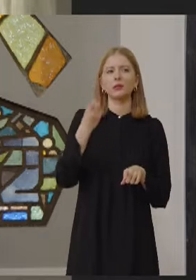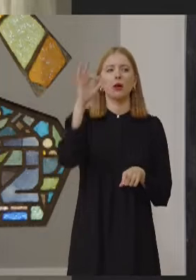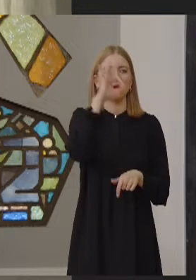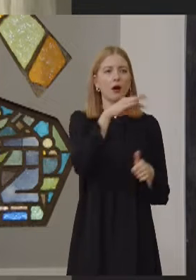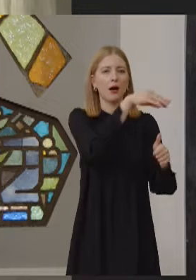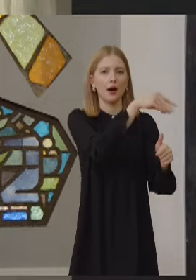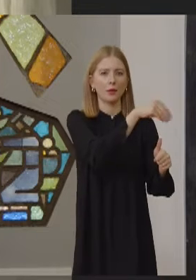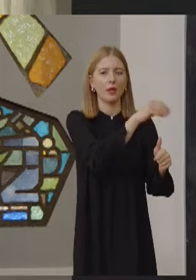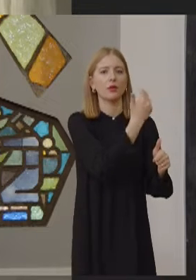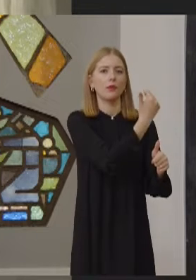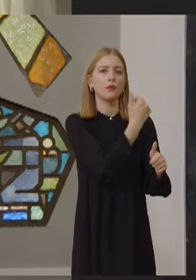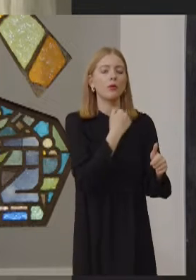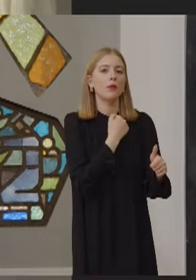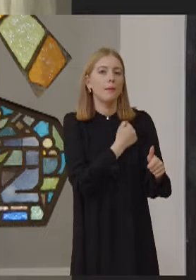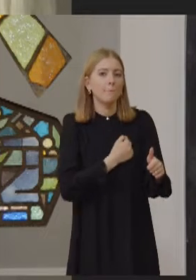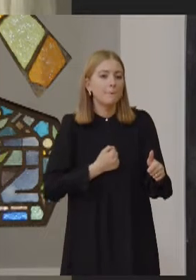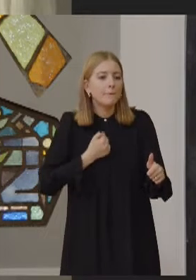already